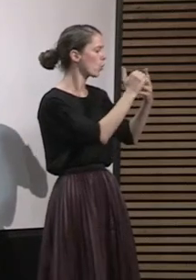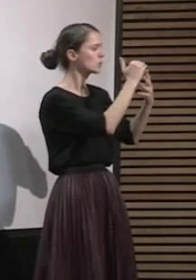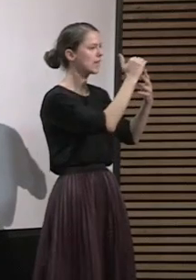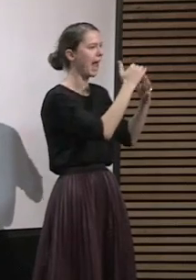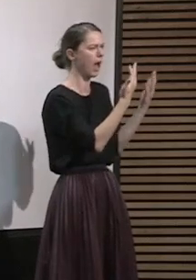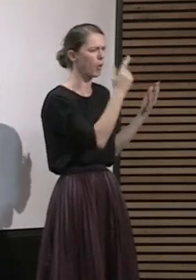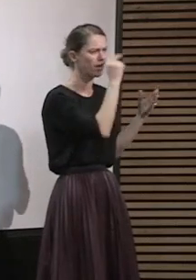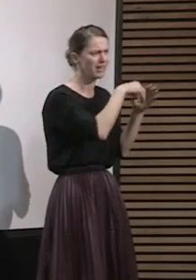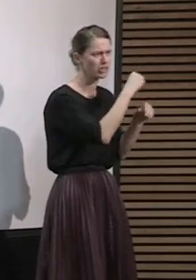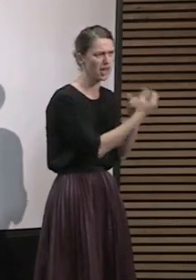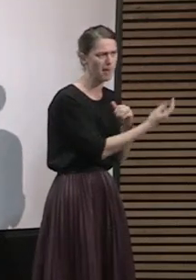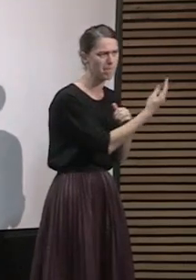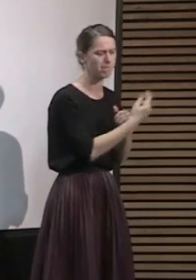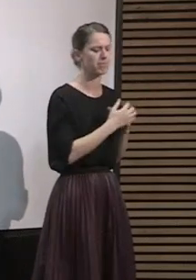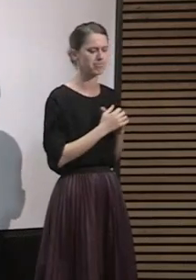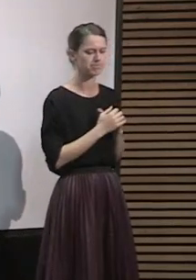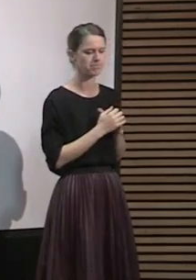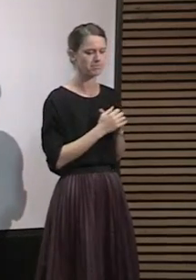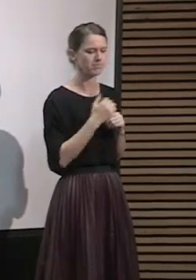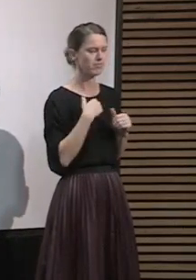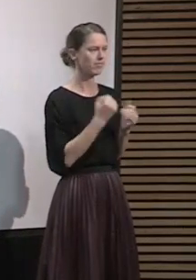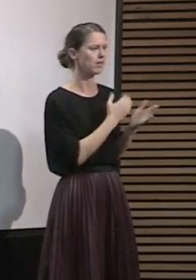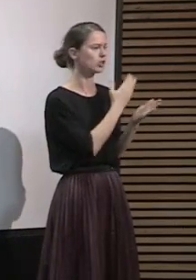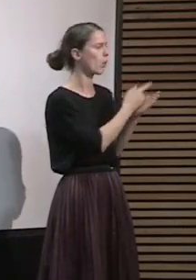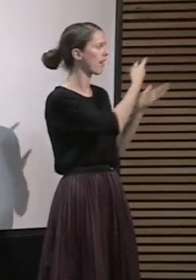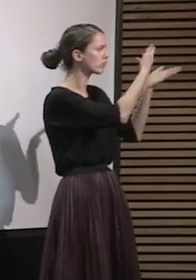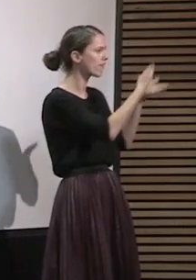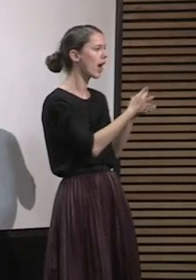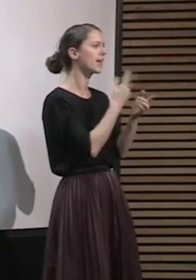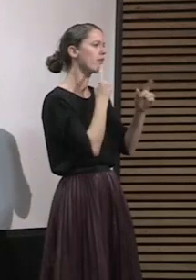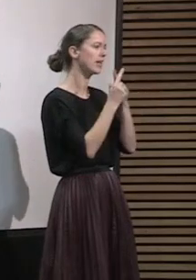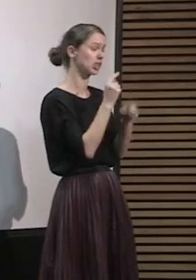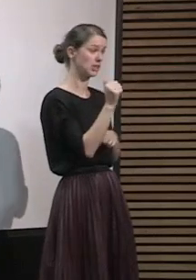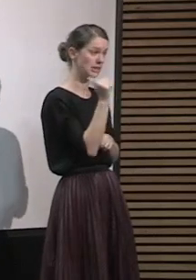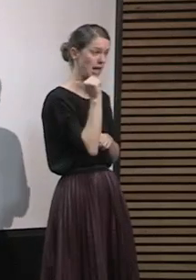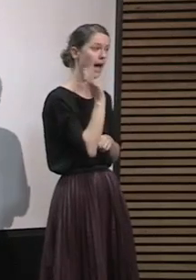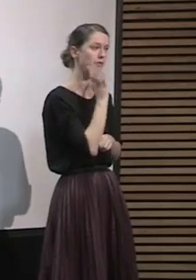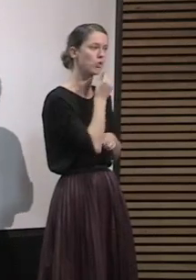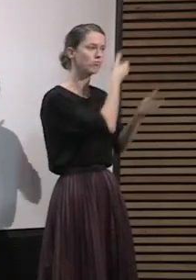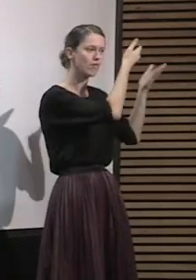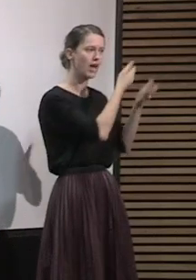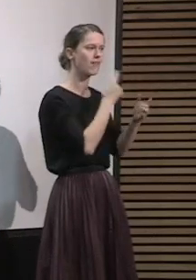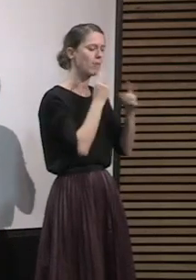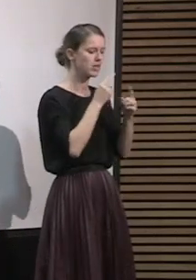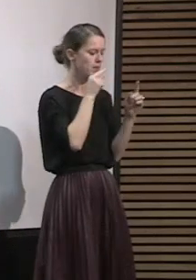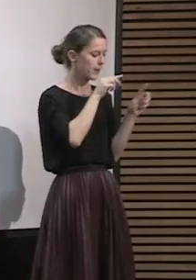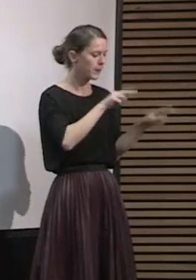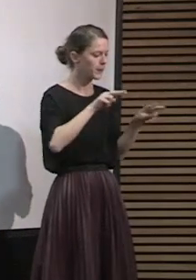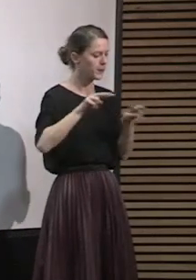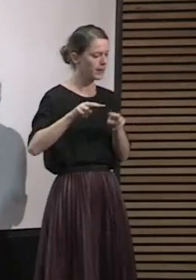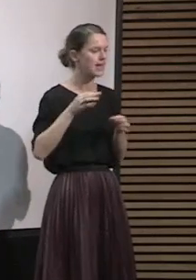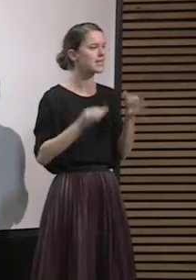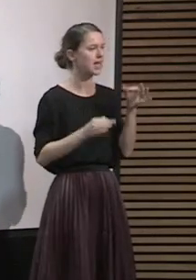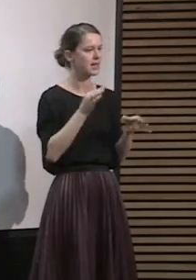in. But I did make sure that I was briefed by them in that regard yesterday afternoon so that I can factor all of that in my